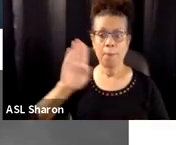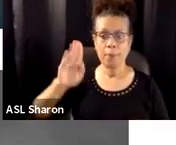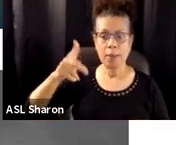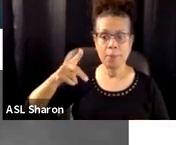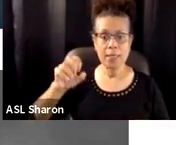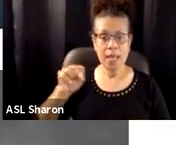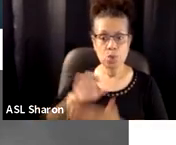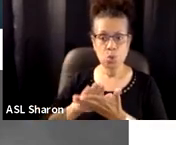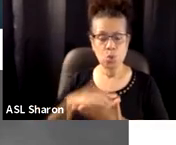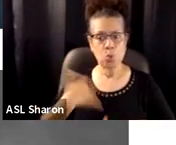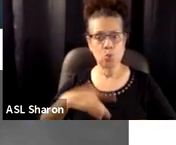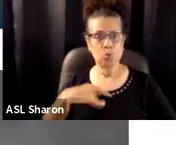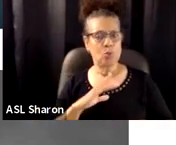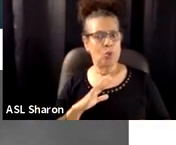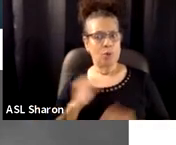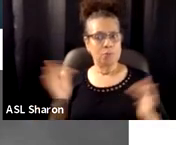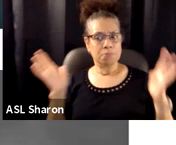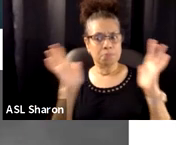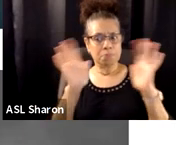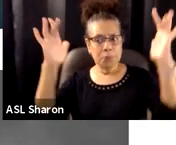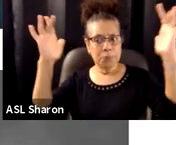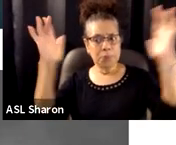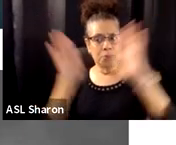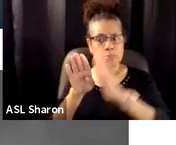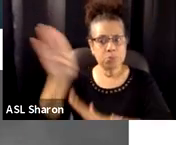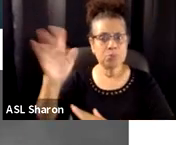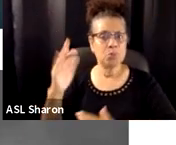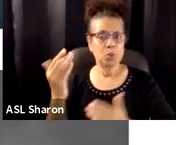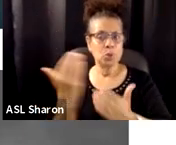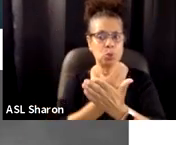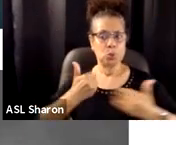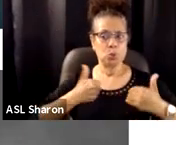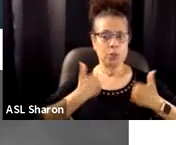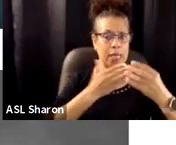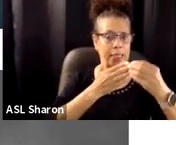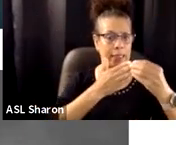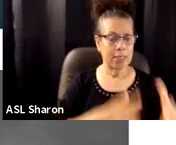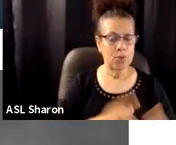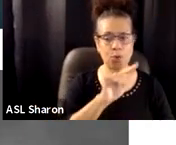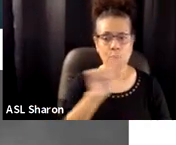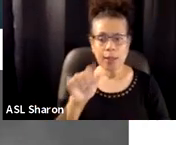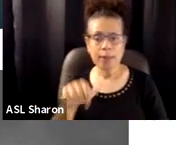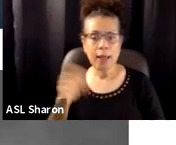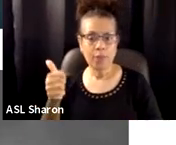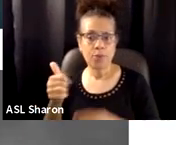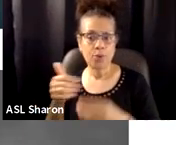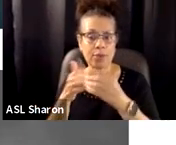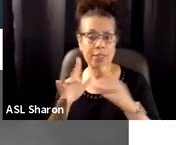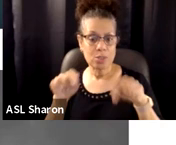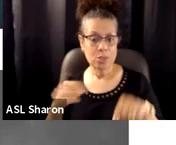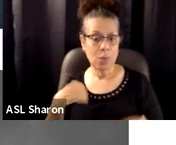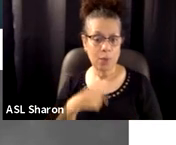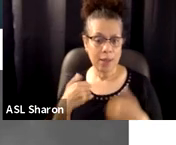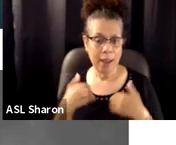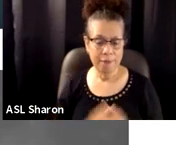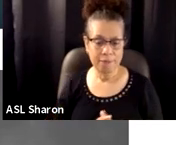bright with these new young leaders and the other talented school leaders that we have at the helm of our schools